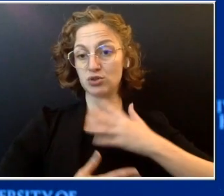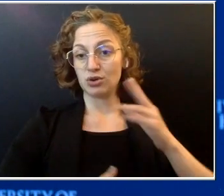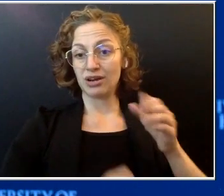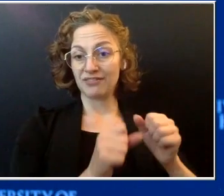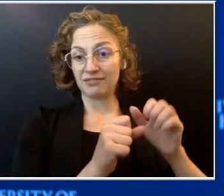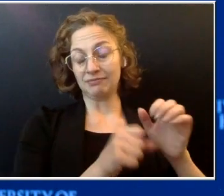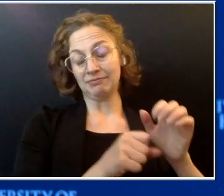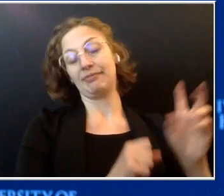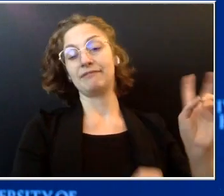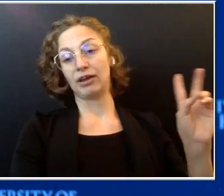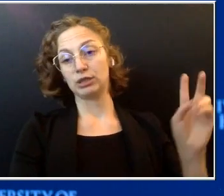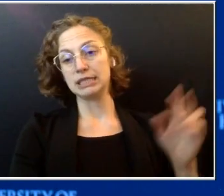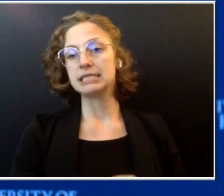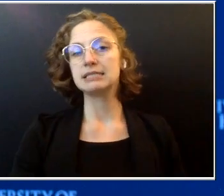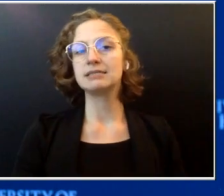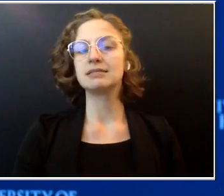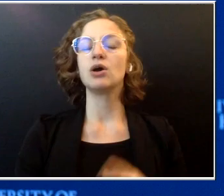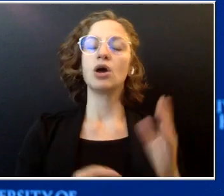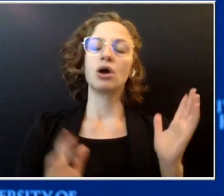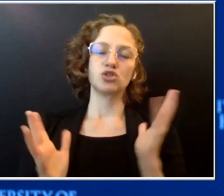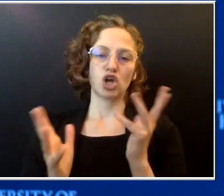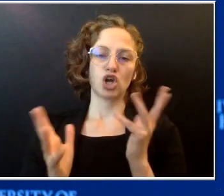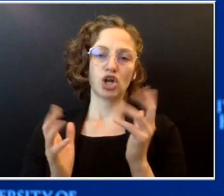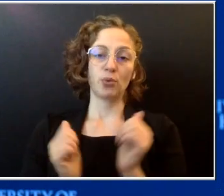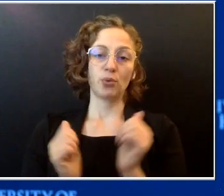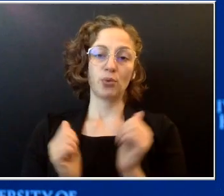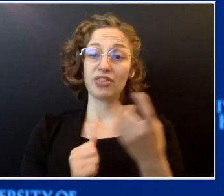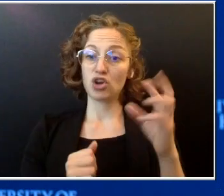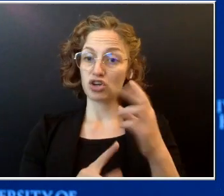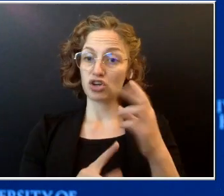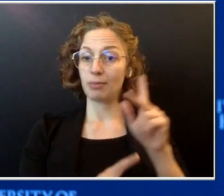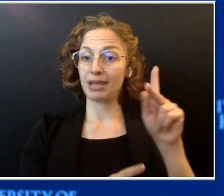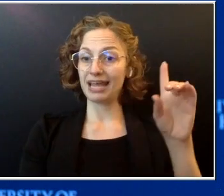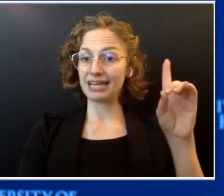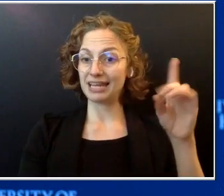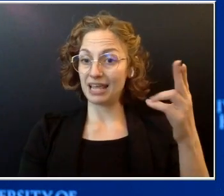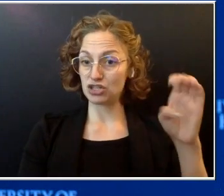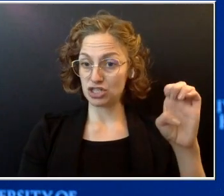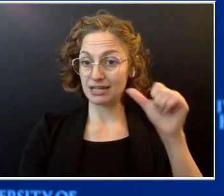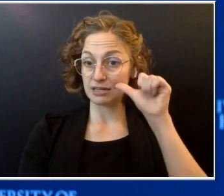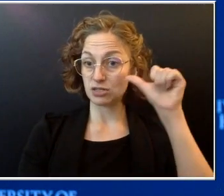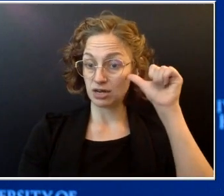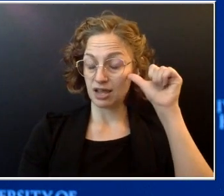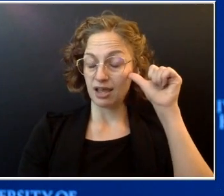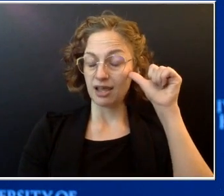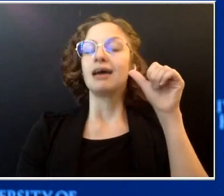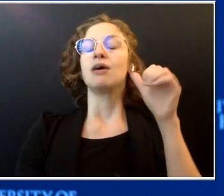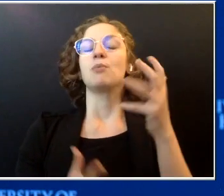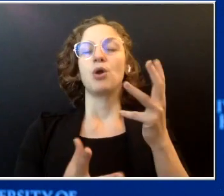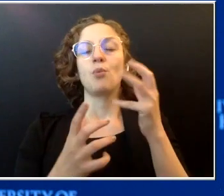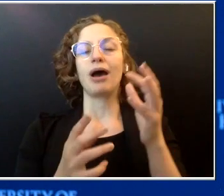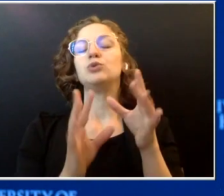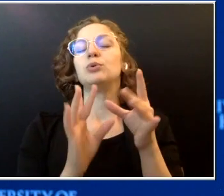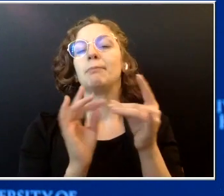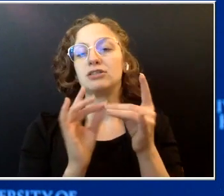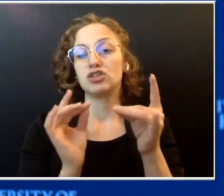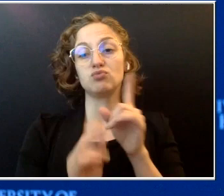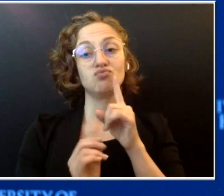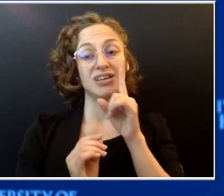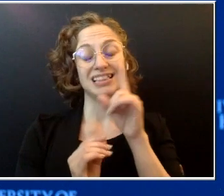KDHE yesterday, and it should be noted that right now, really what they are seeing all throughout Kansas for respiratory viruses is